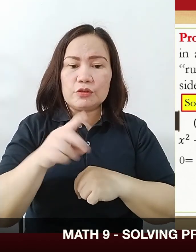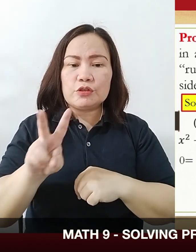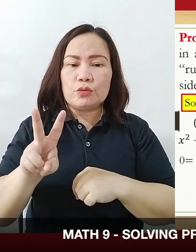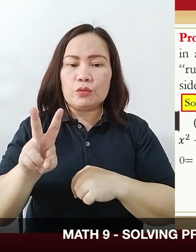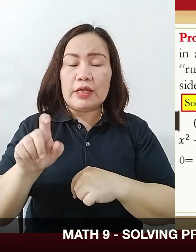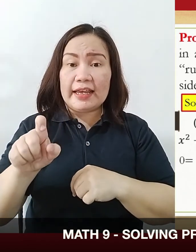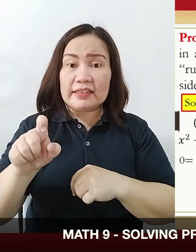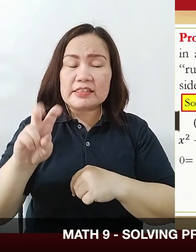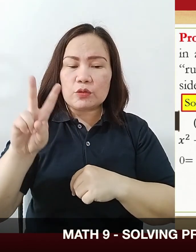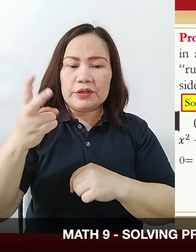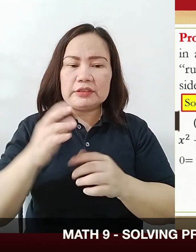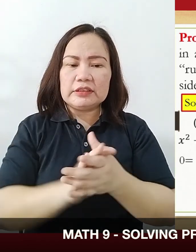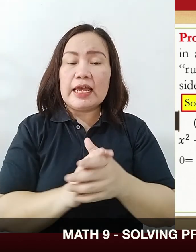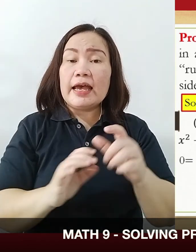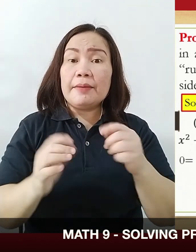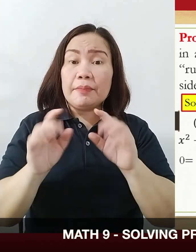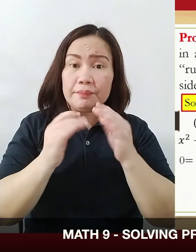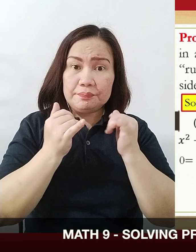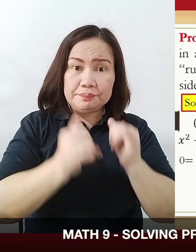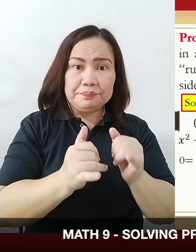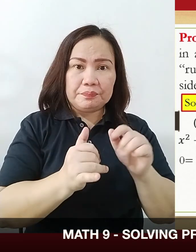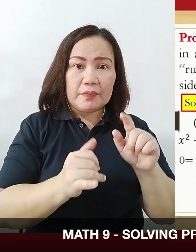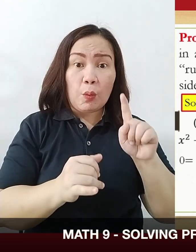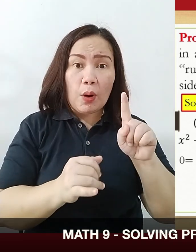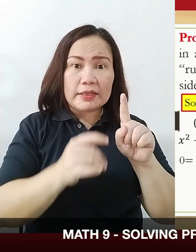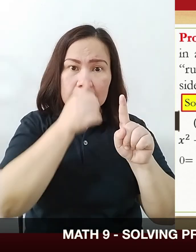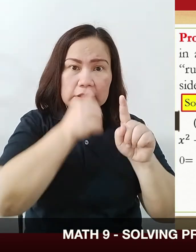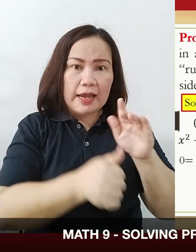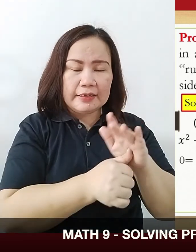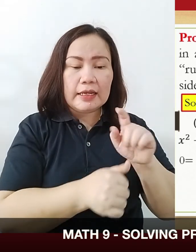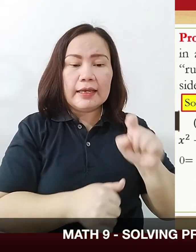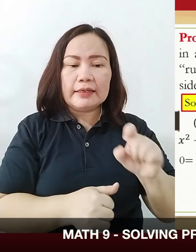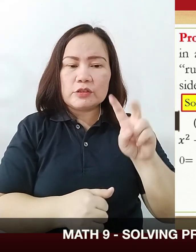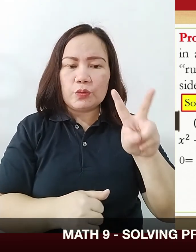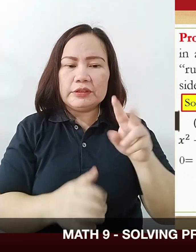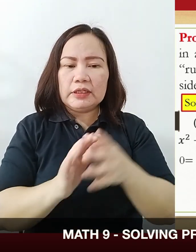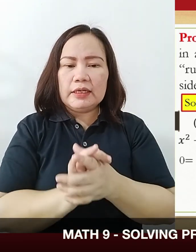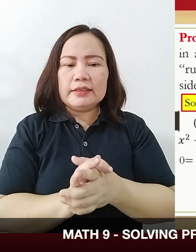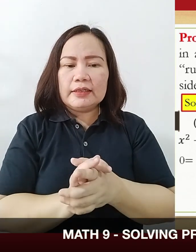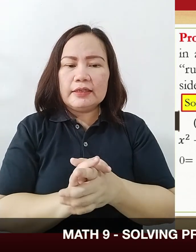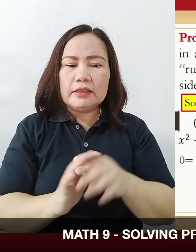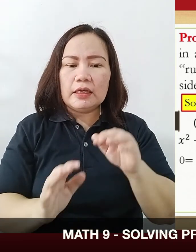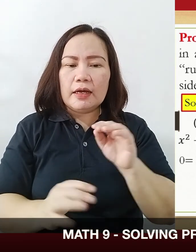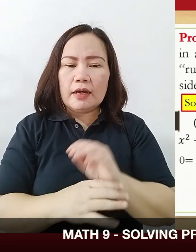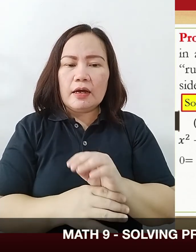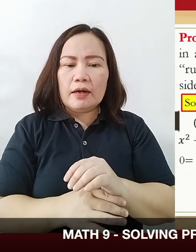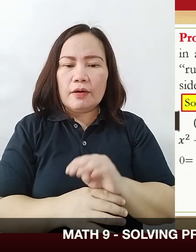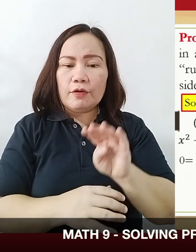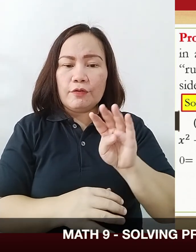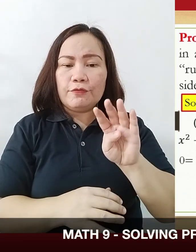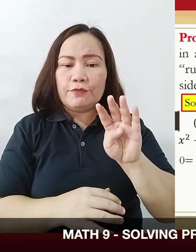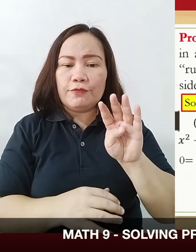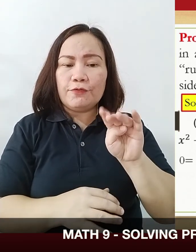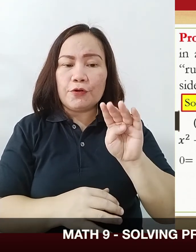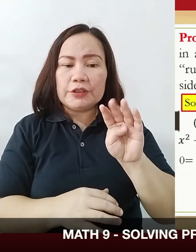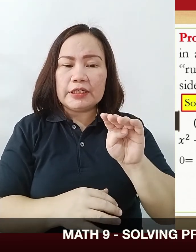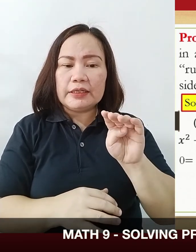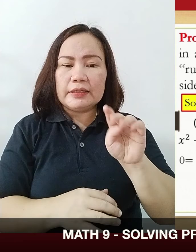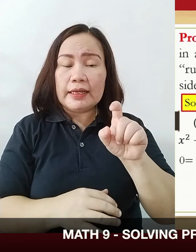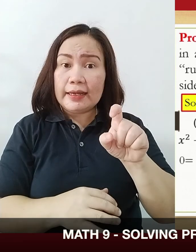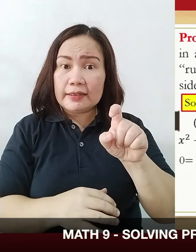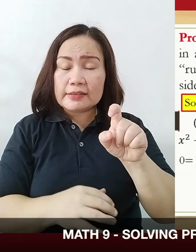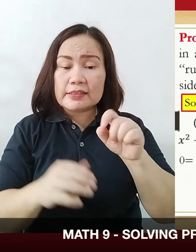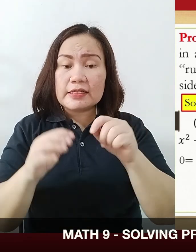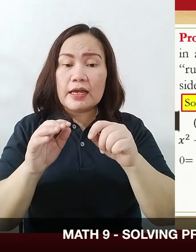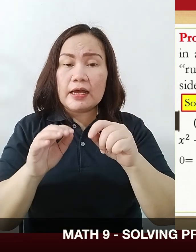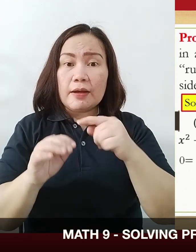squared. 14x minus 16x, that is negative 2x, and 49 minus 64,